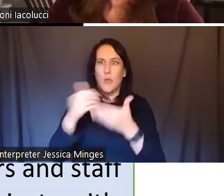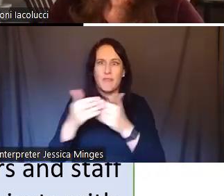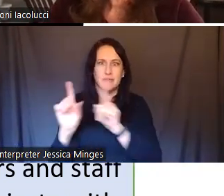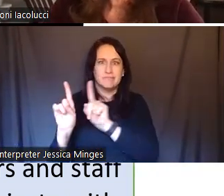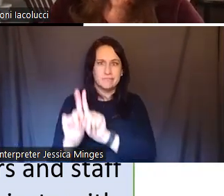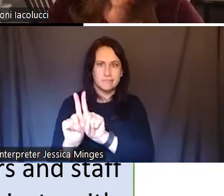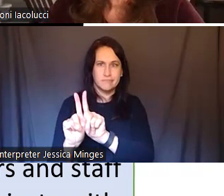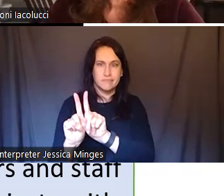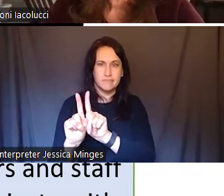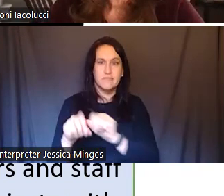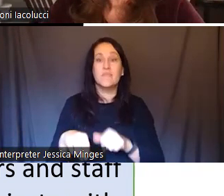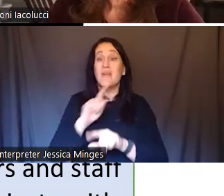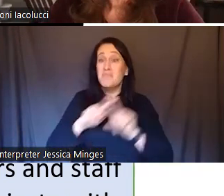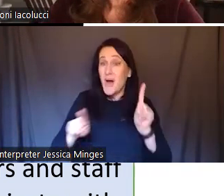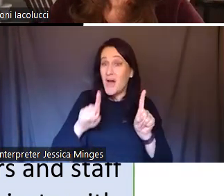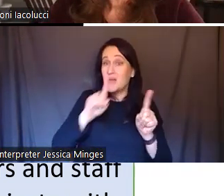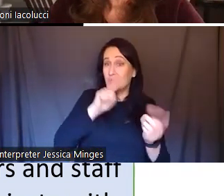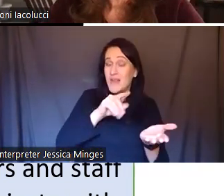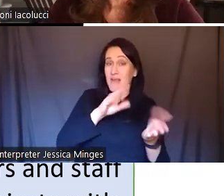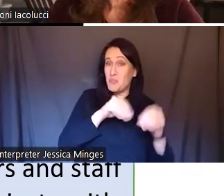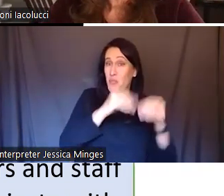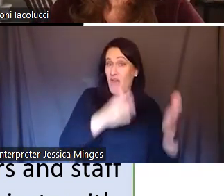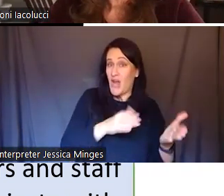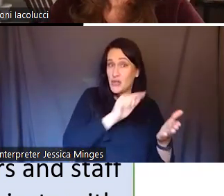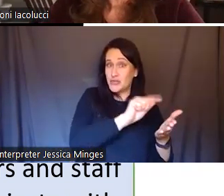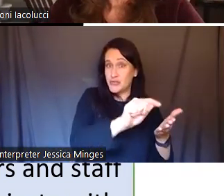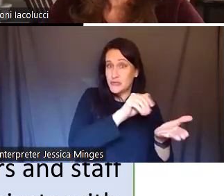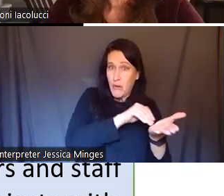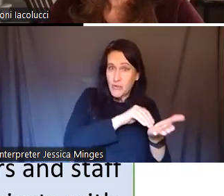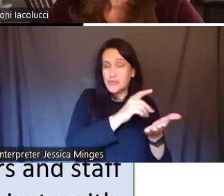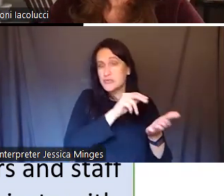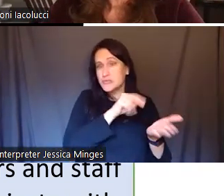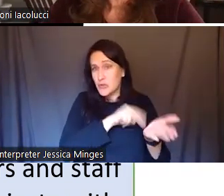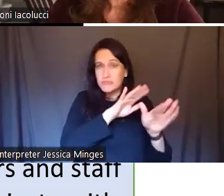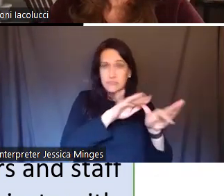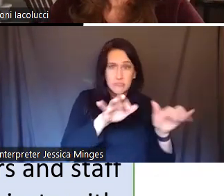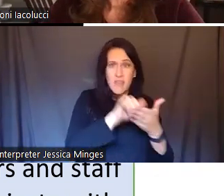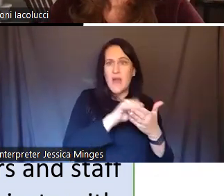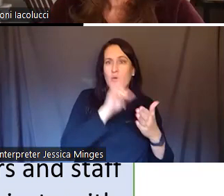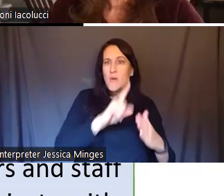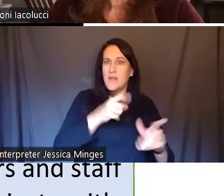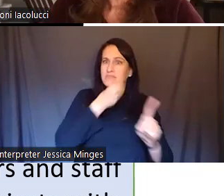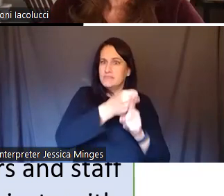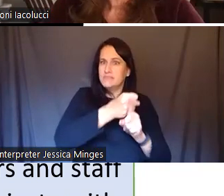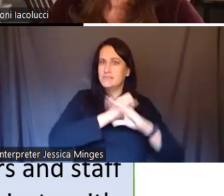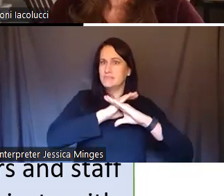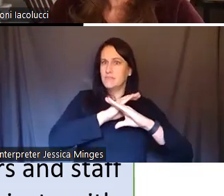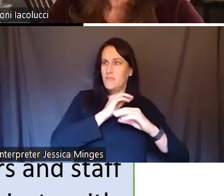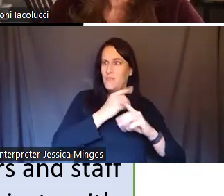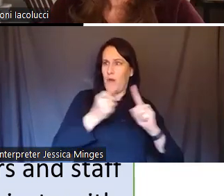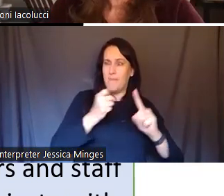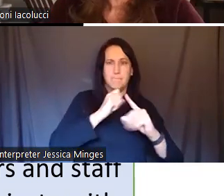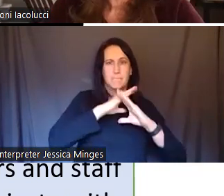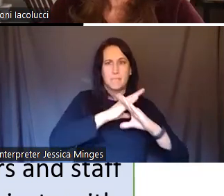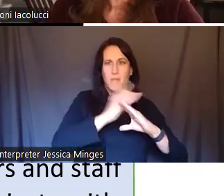in fact, providers are profoundly impacted by barriers to effective communication. Many